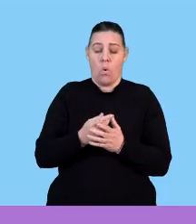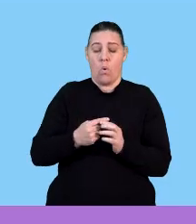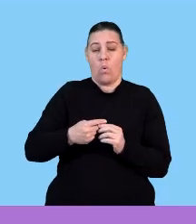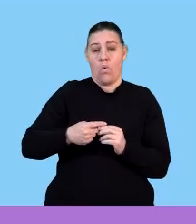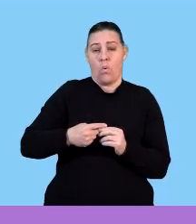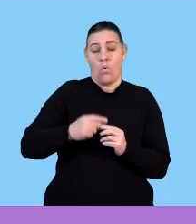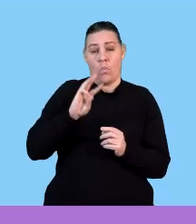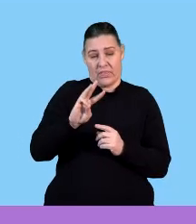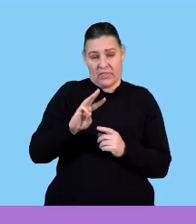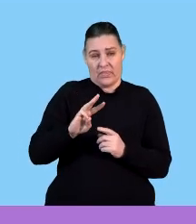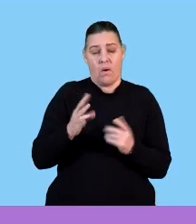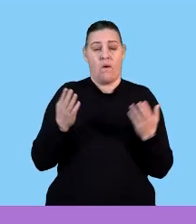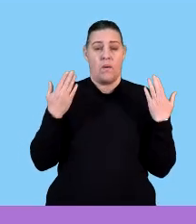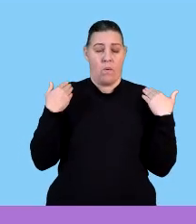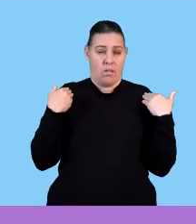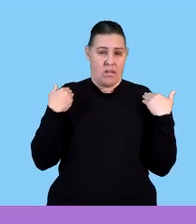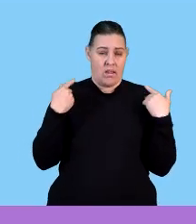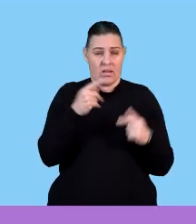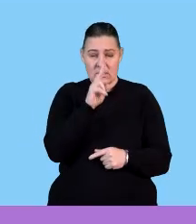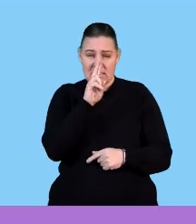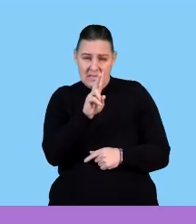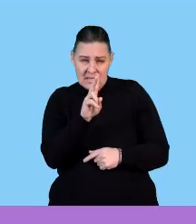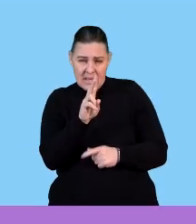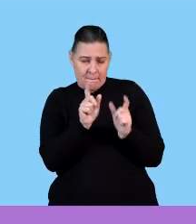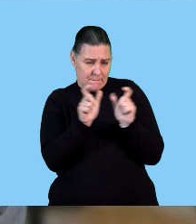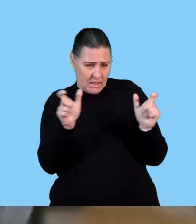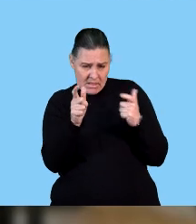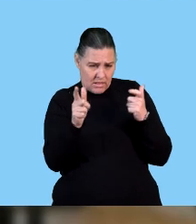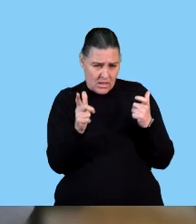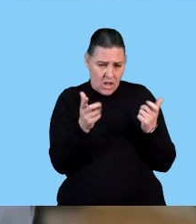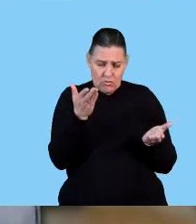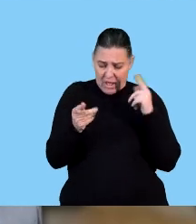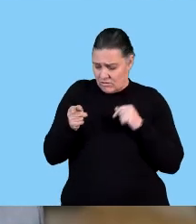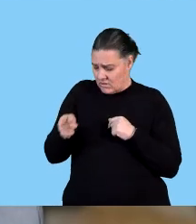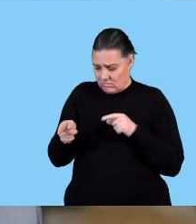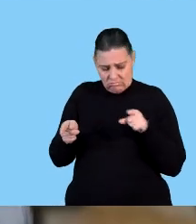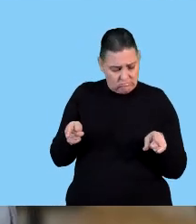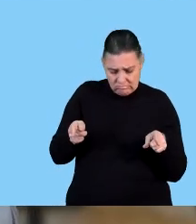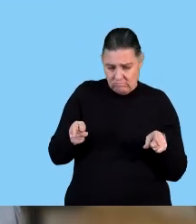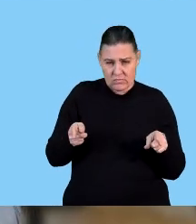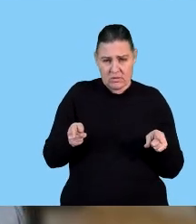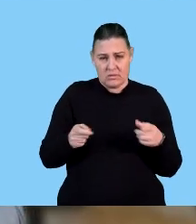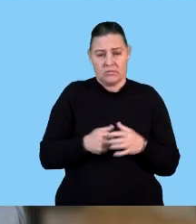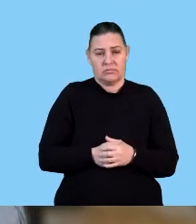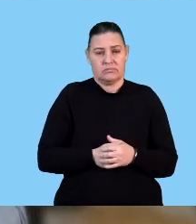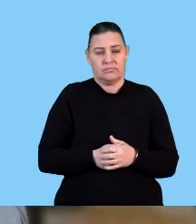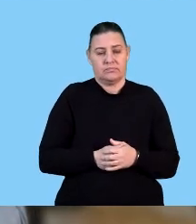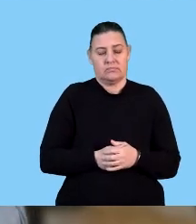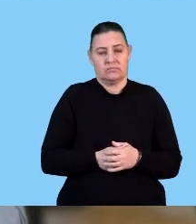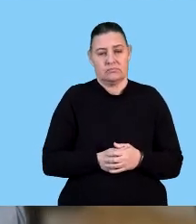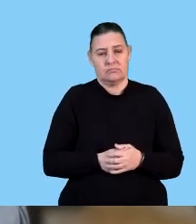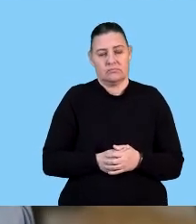the width of your community hall, and then see how big that is in relation to the dimensions we are